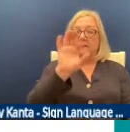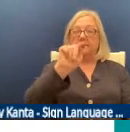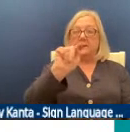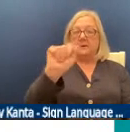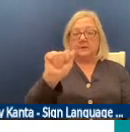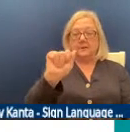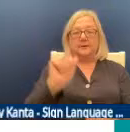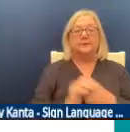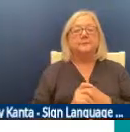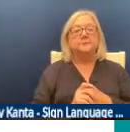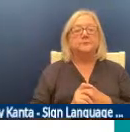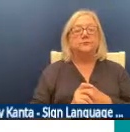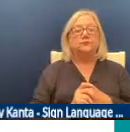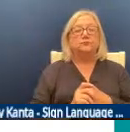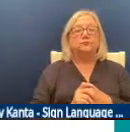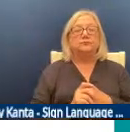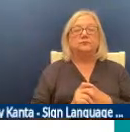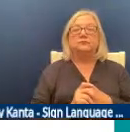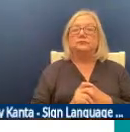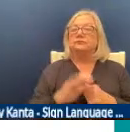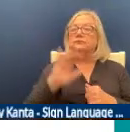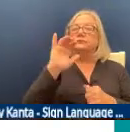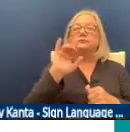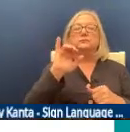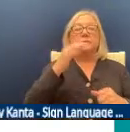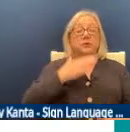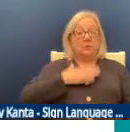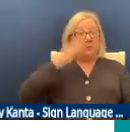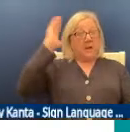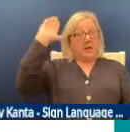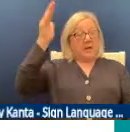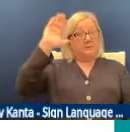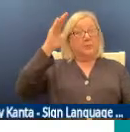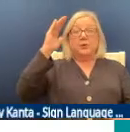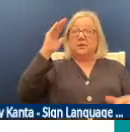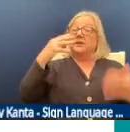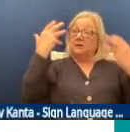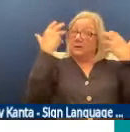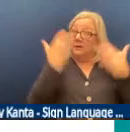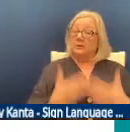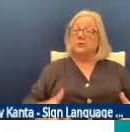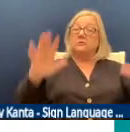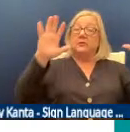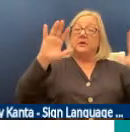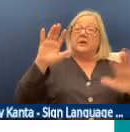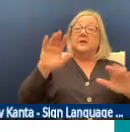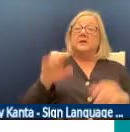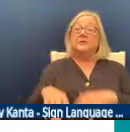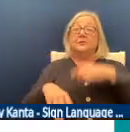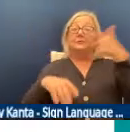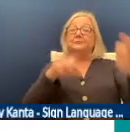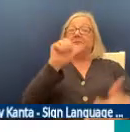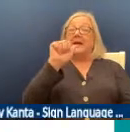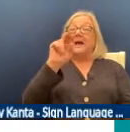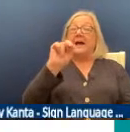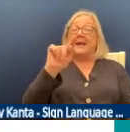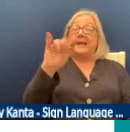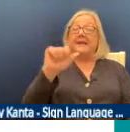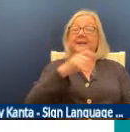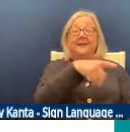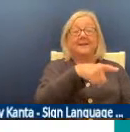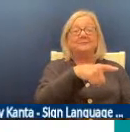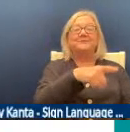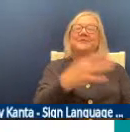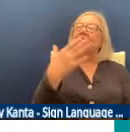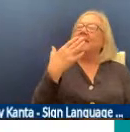And I think with that, that's the body of my presentation, and Anita, I can give it back to you. Great. Thank you, Steve, Frank, and